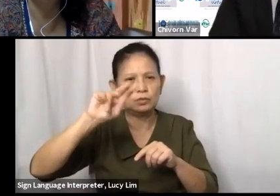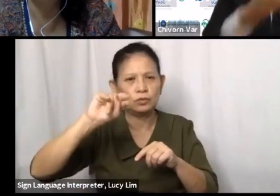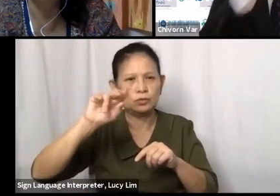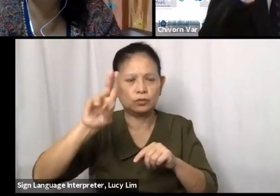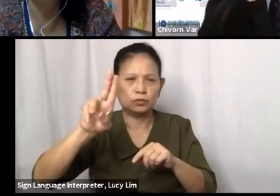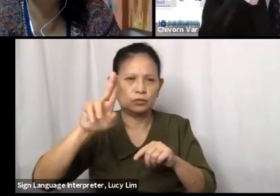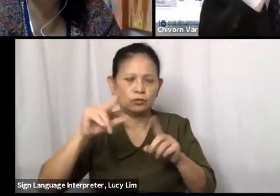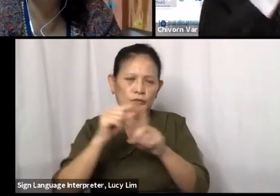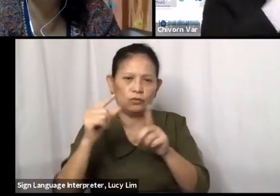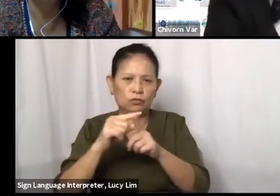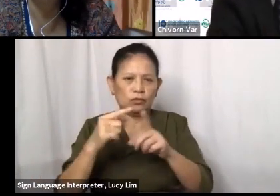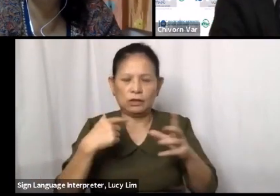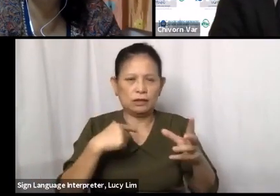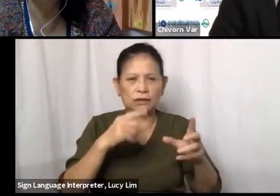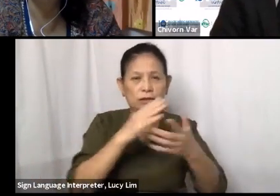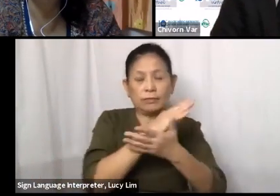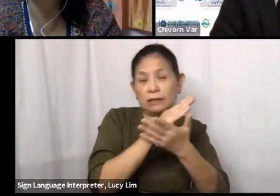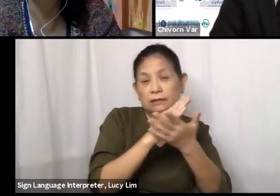differentiate between